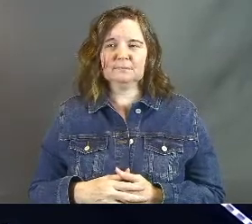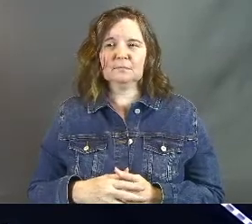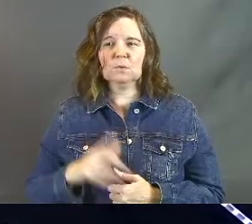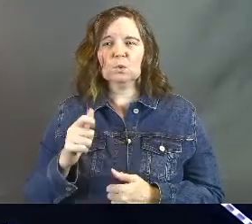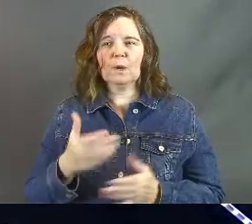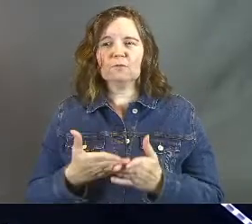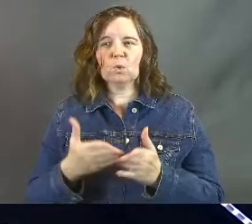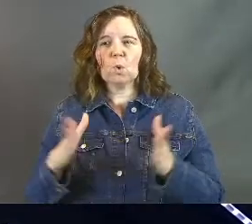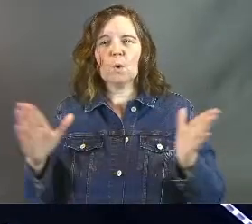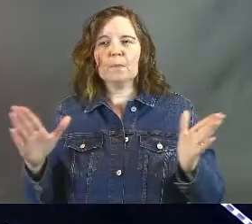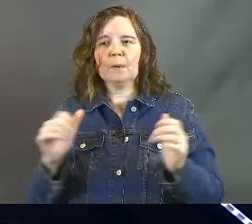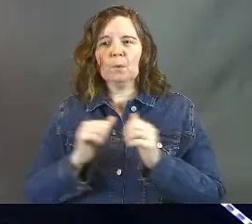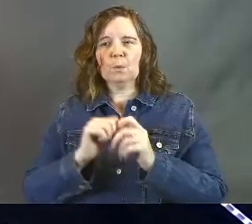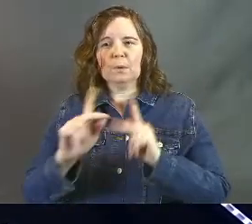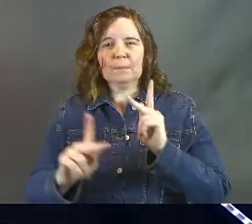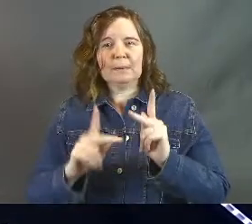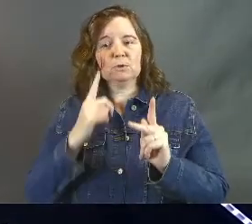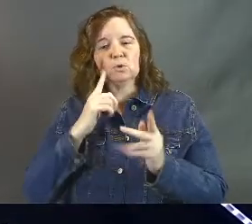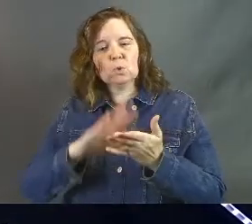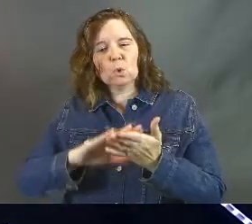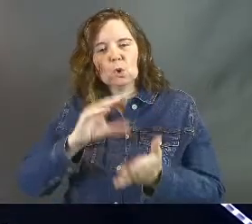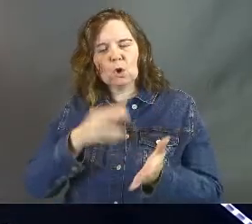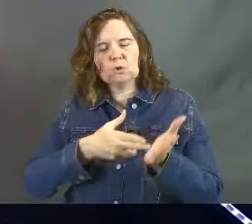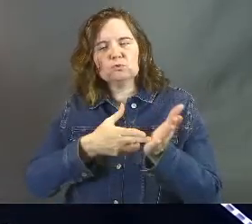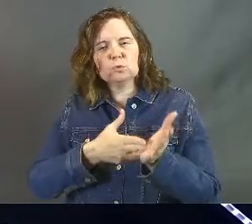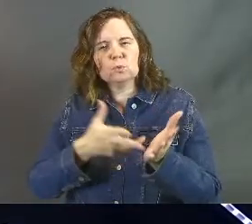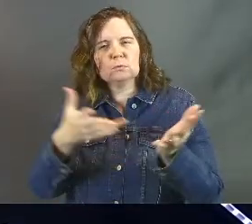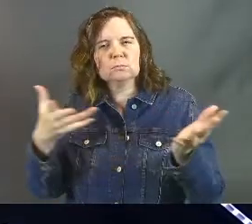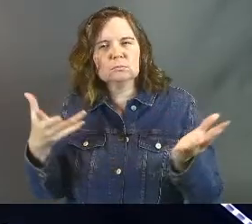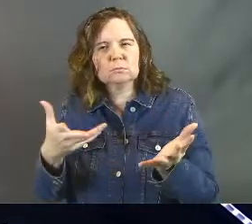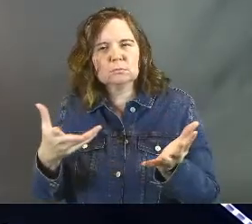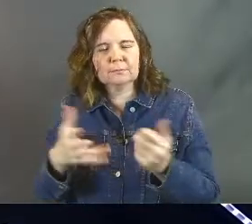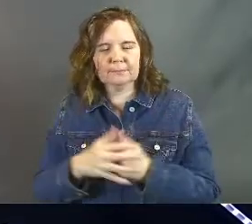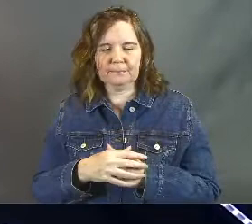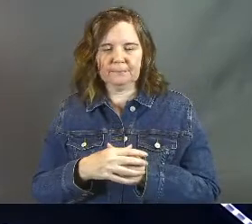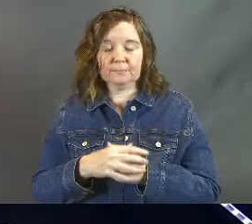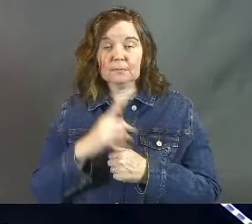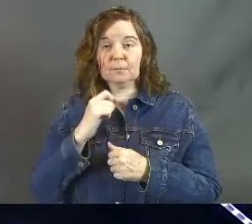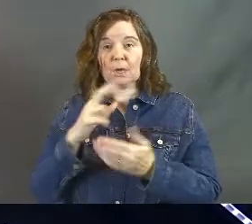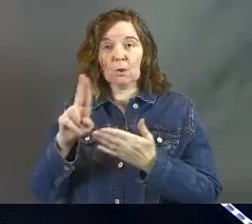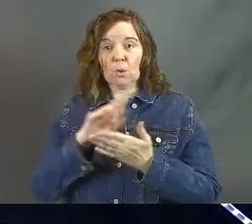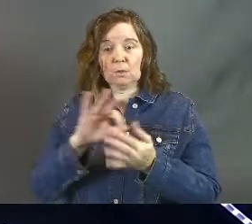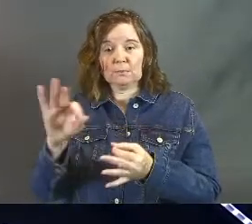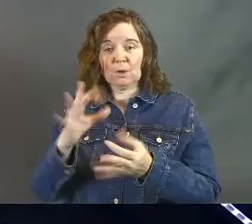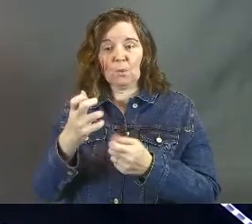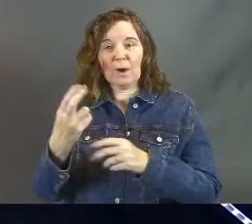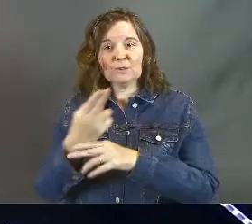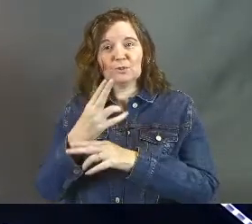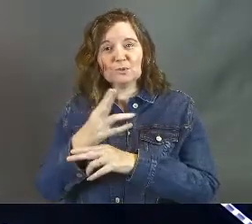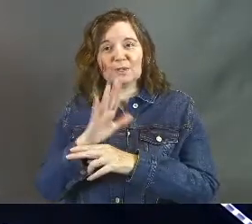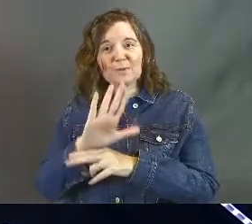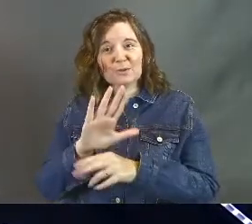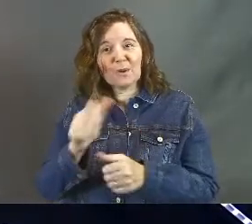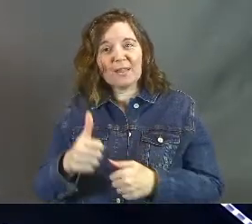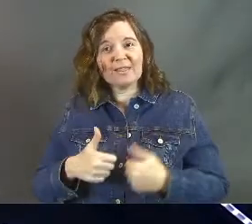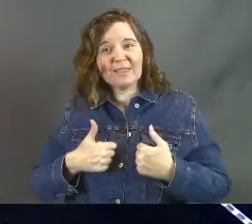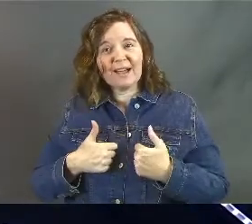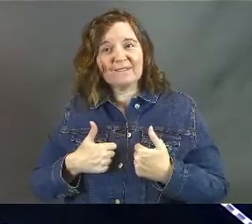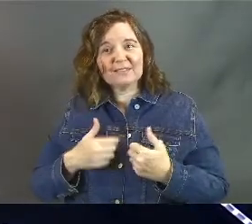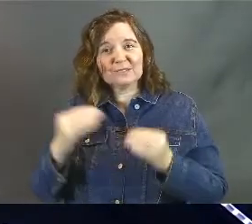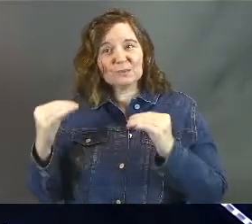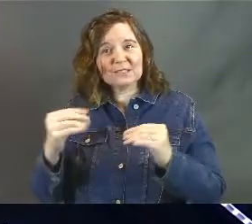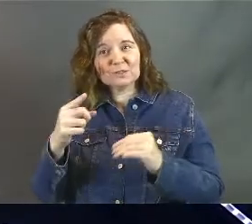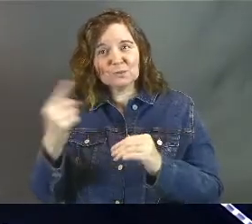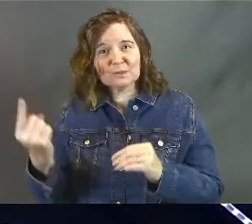You have to open up the door with people in order to learn what the truth is. Because the Holy Spirit wants to use them in your life to teach you